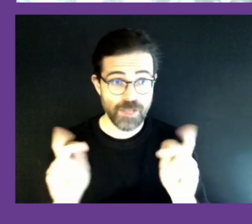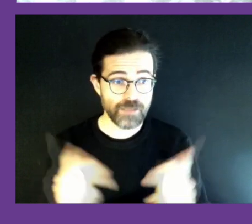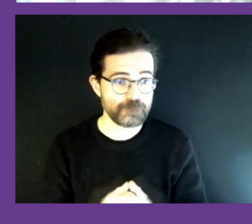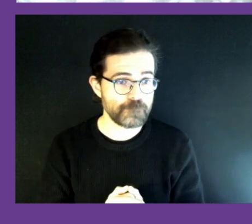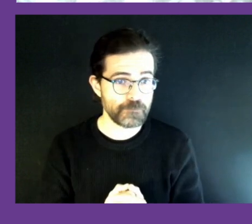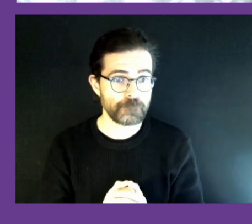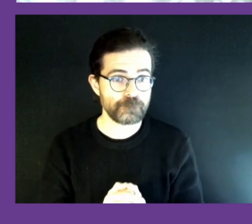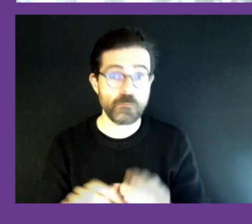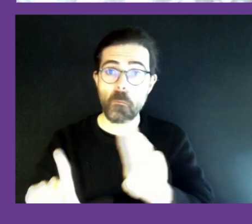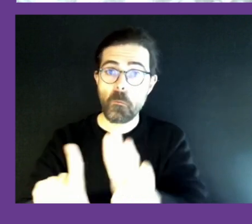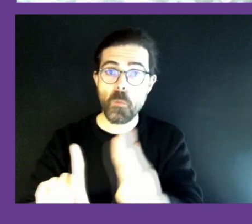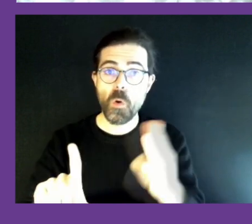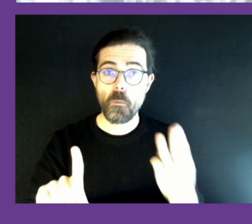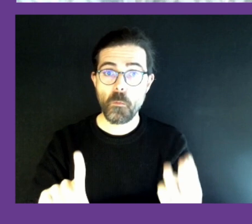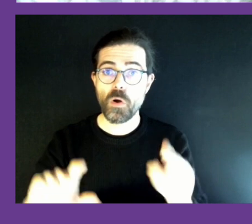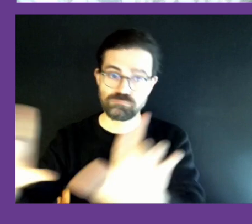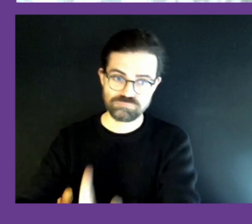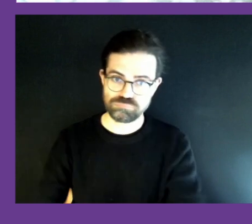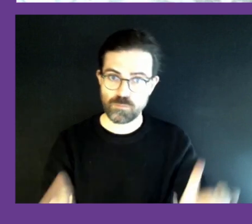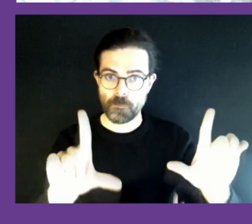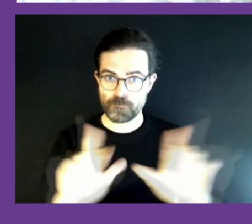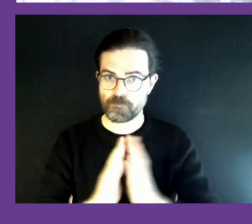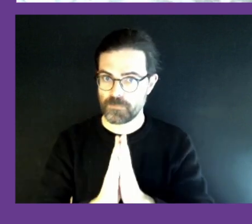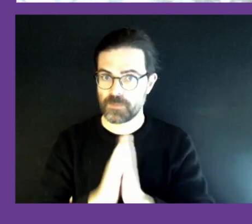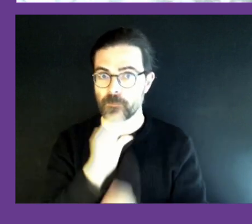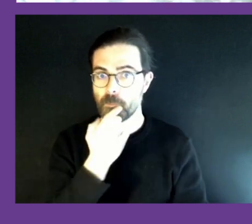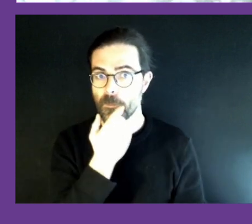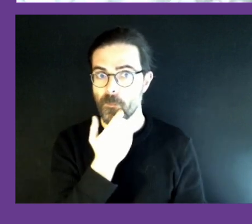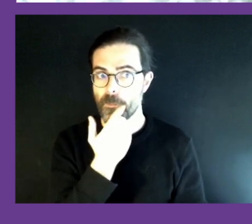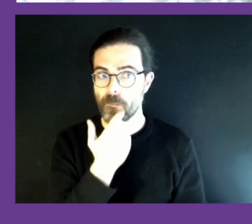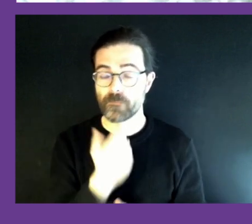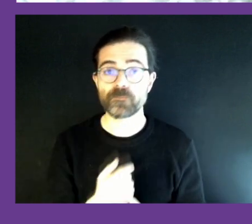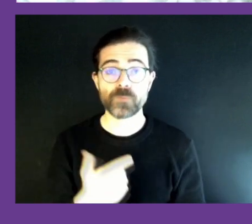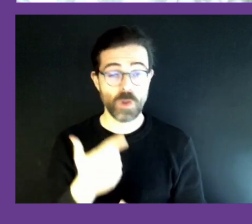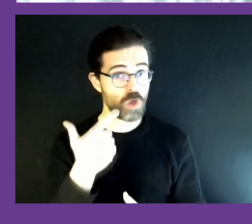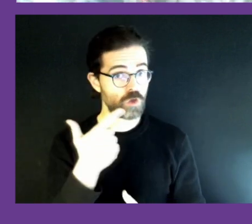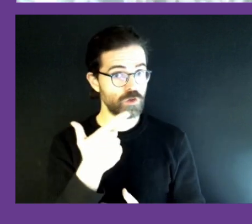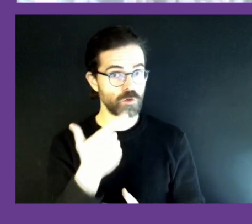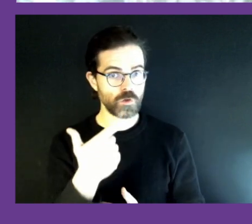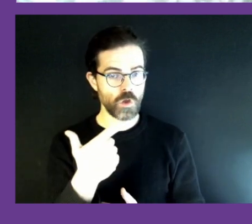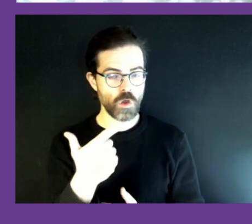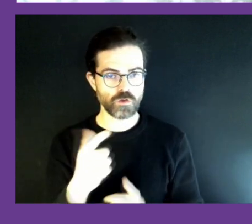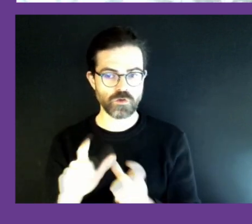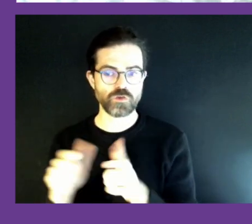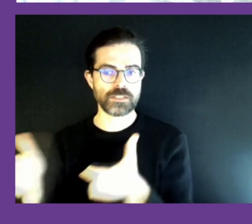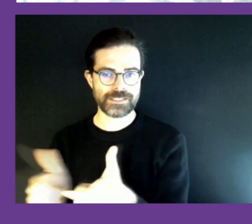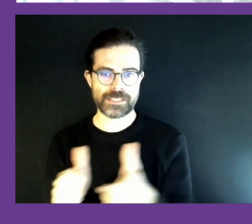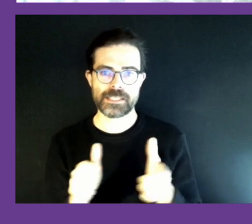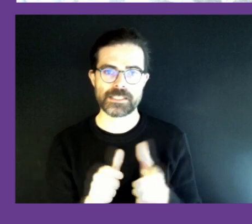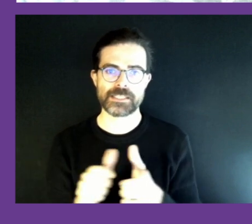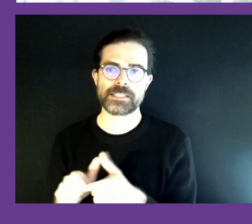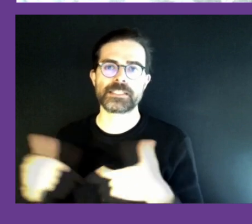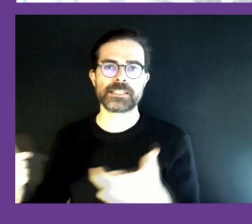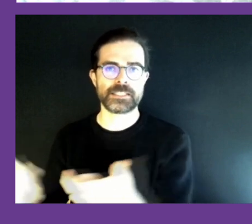And we will have two sessions today. First, we will present